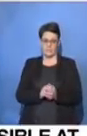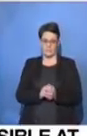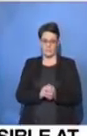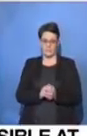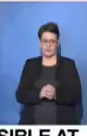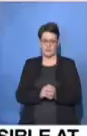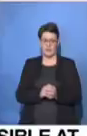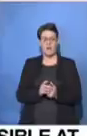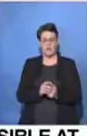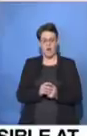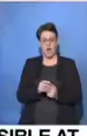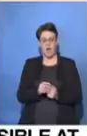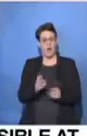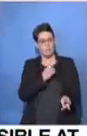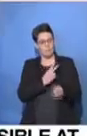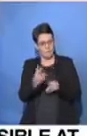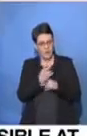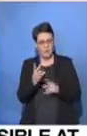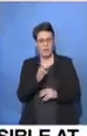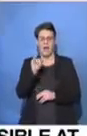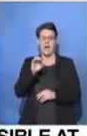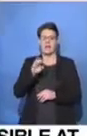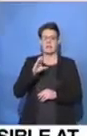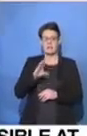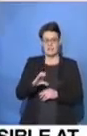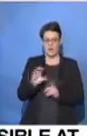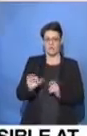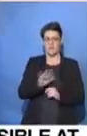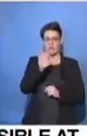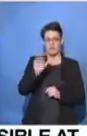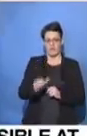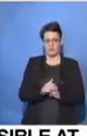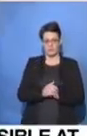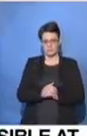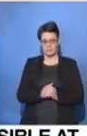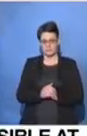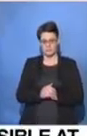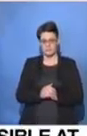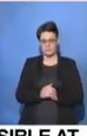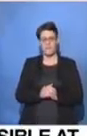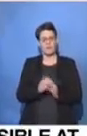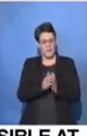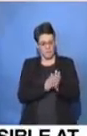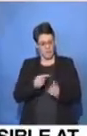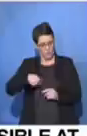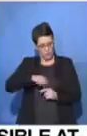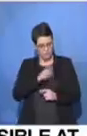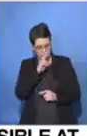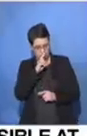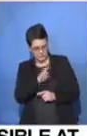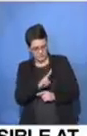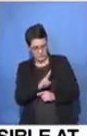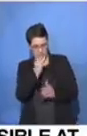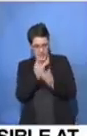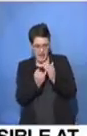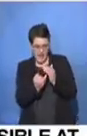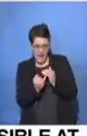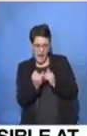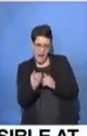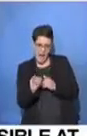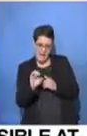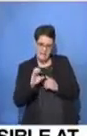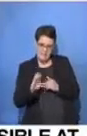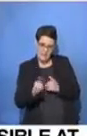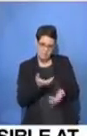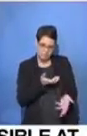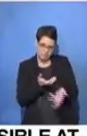The state of preparedness by the Independent Electoral Commission of South Africa. The mission interacted with the Independent Electoral